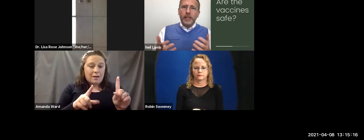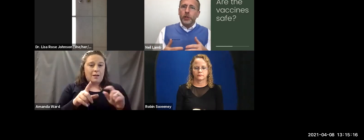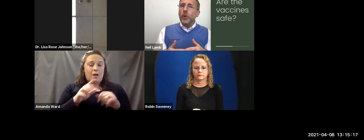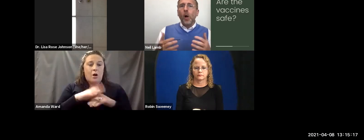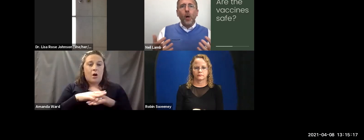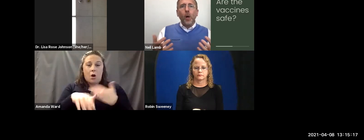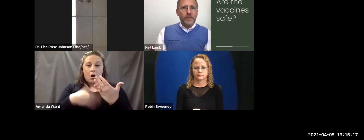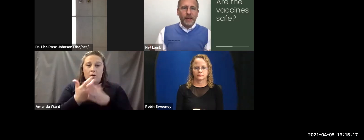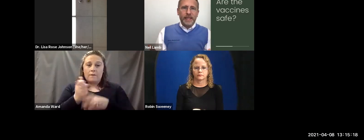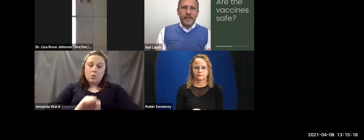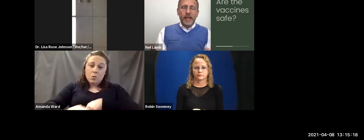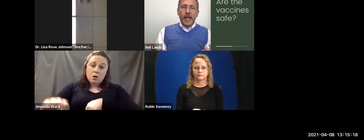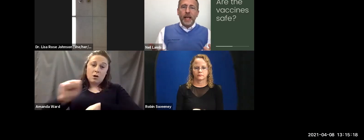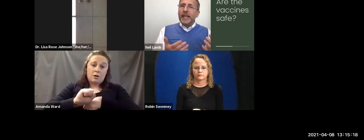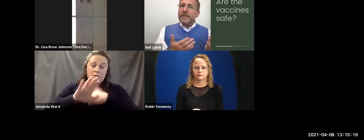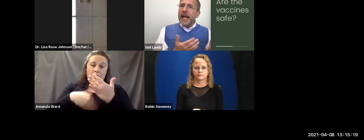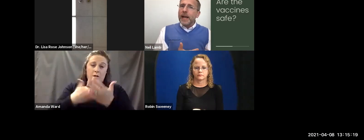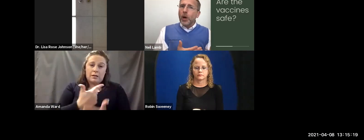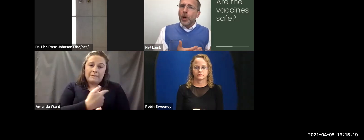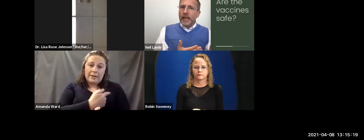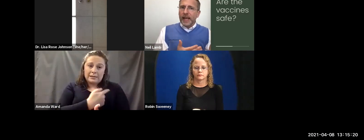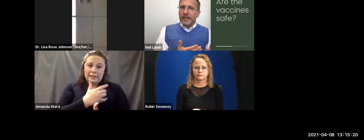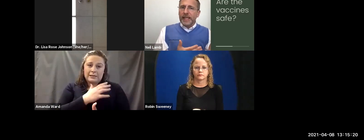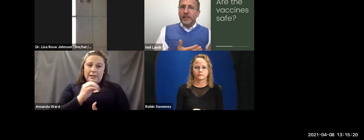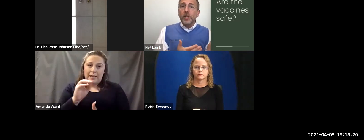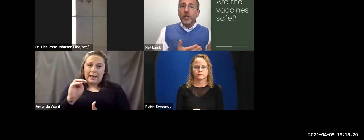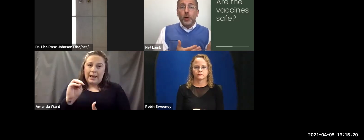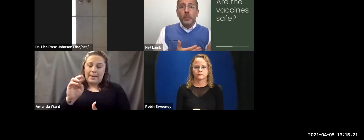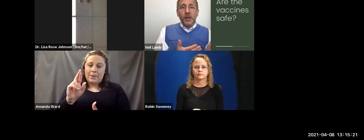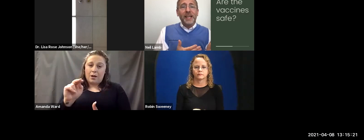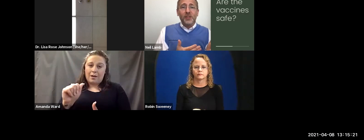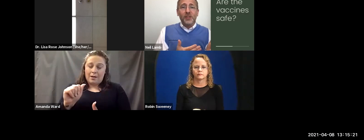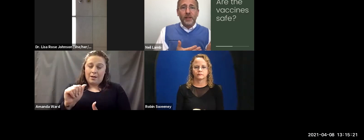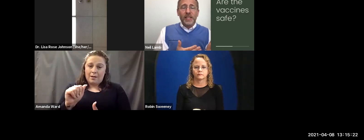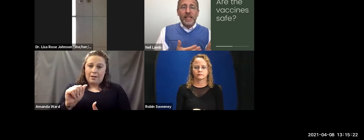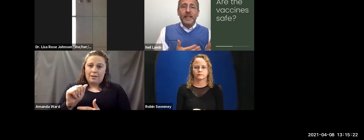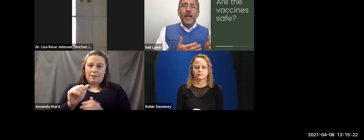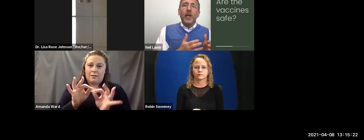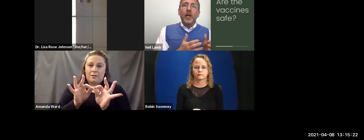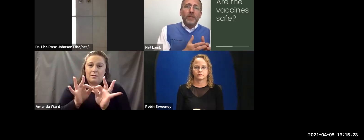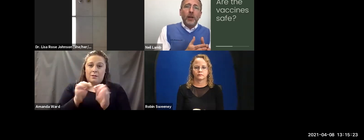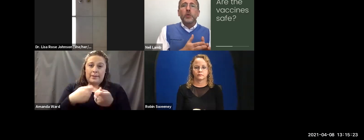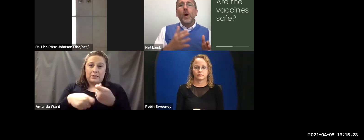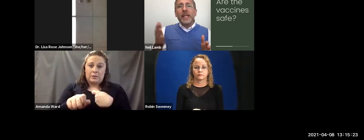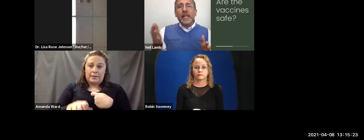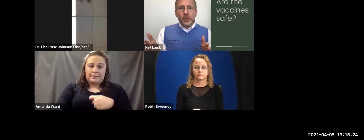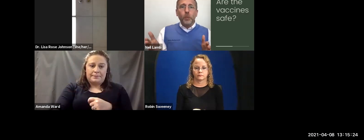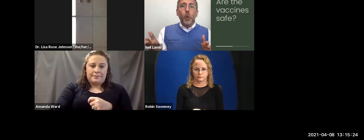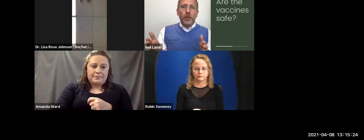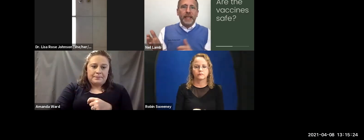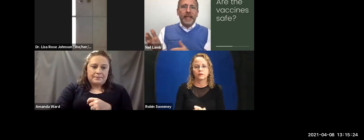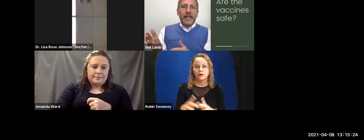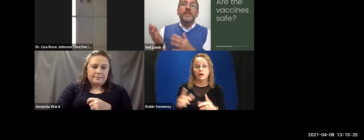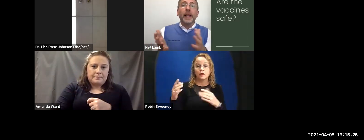work that's gone into all these vaccines, and even mRNA vaccines, the new players on the scene, we've got 20 years